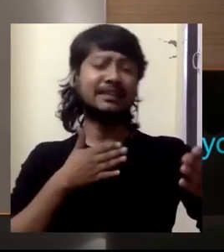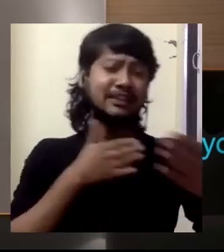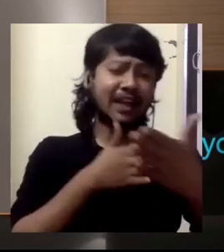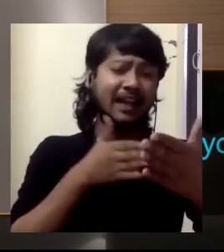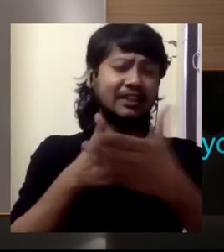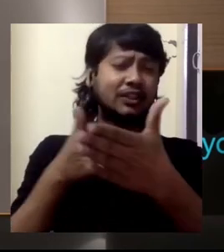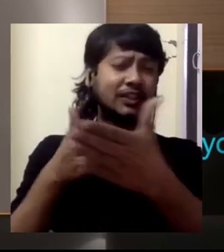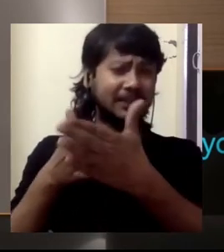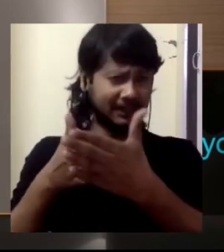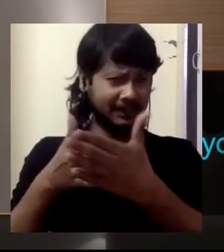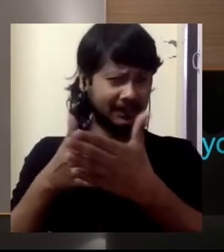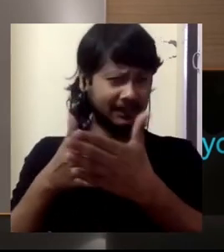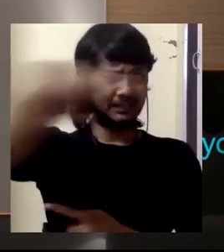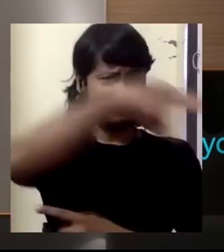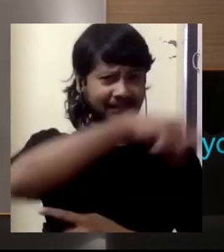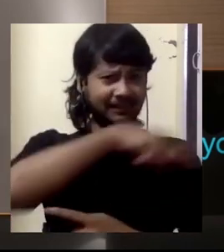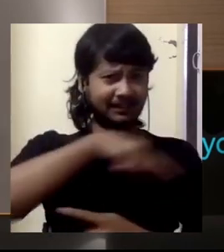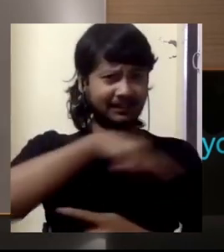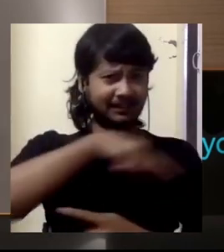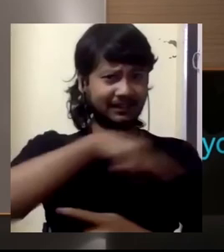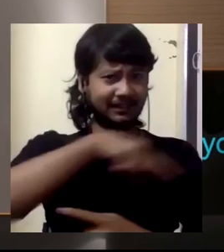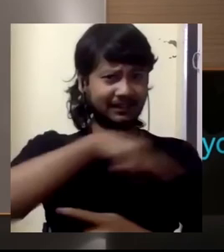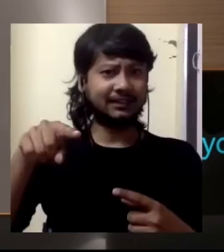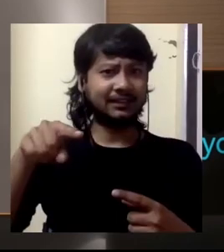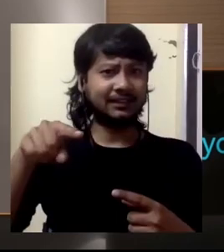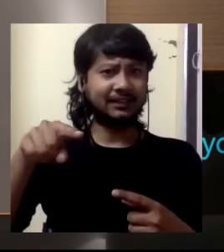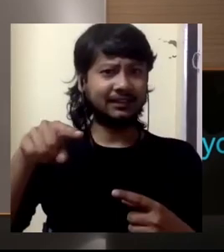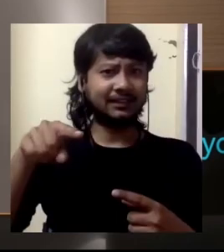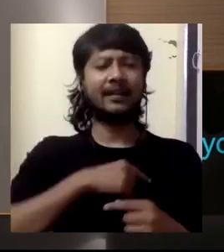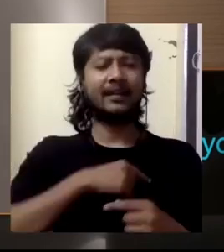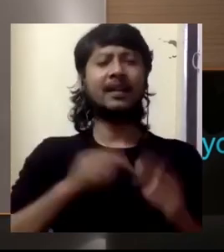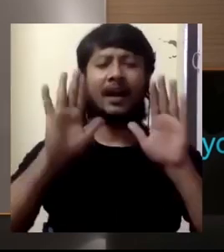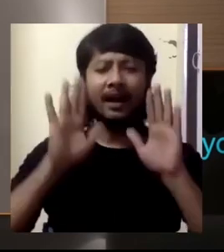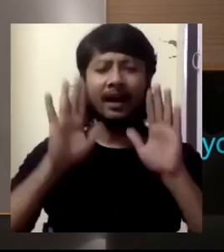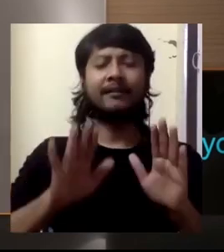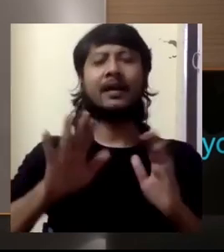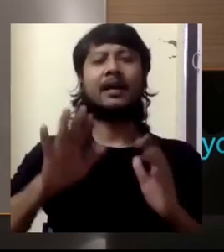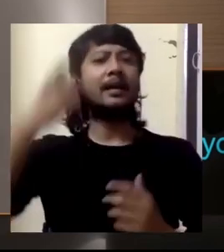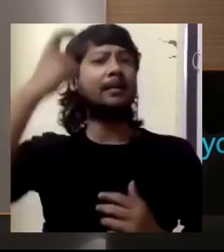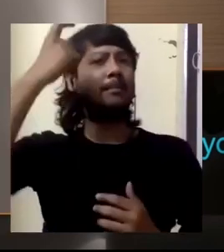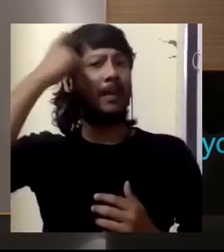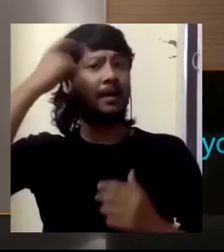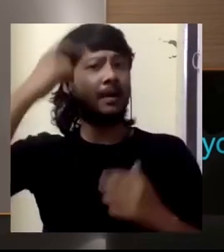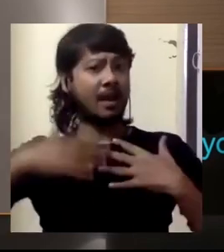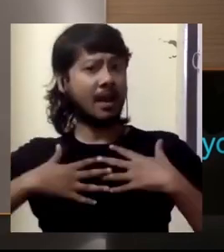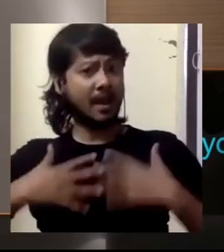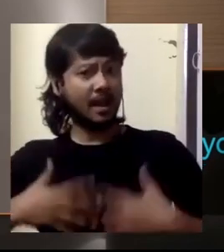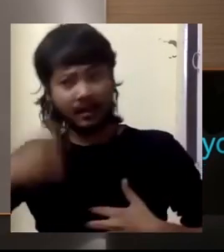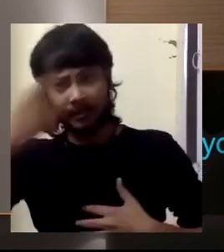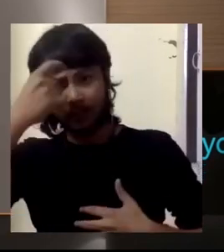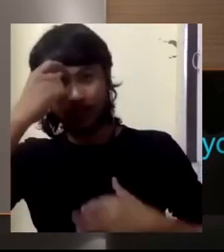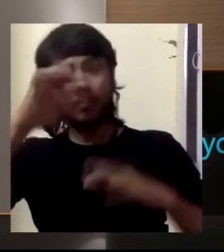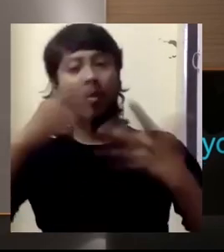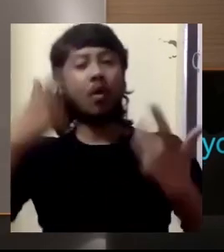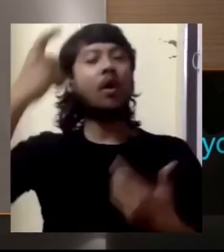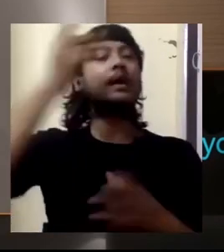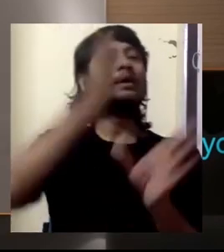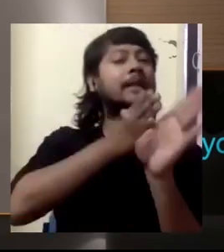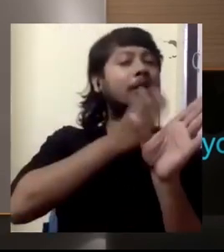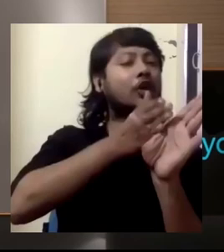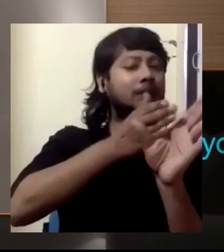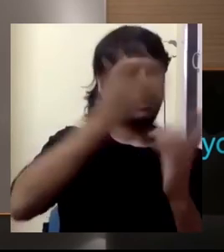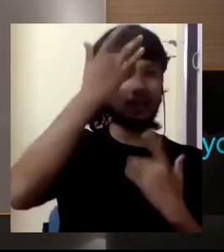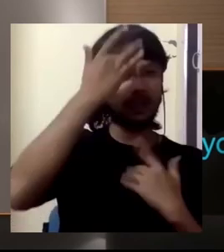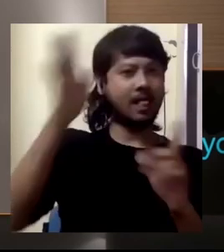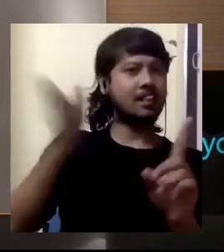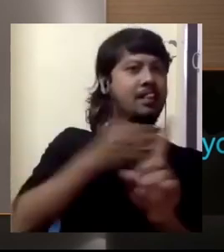go through certain spells of mental health to mental illness. And there are times when we can help ourselves, and a little